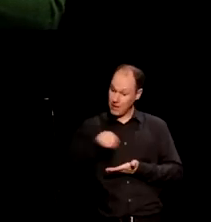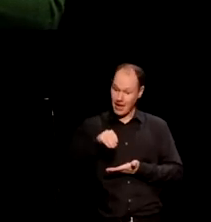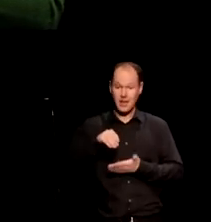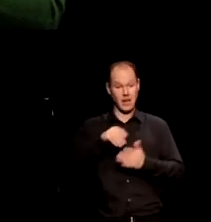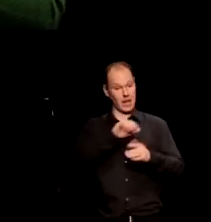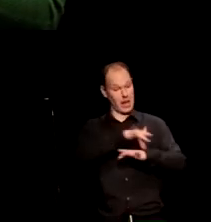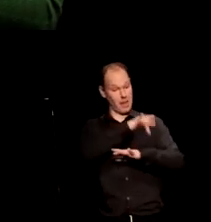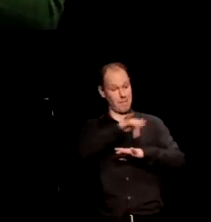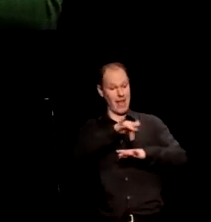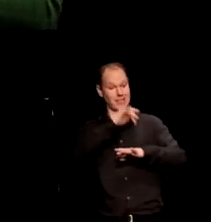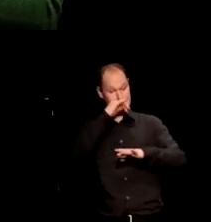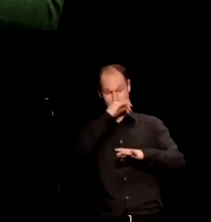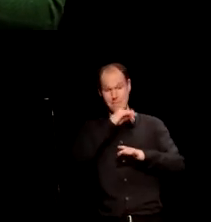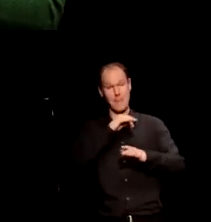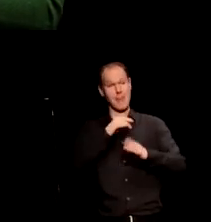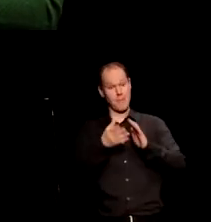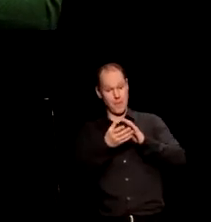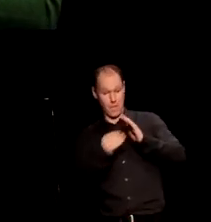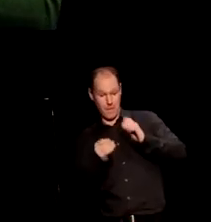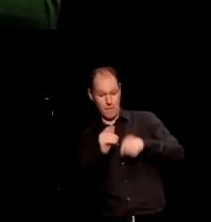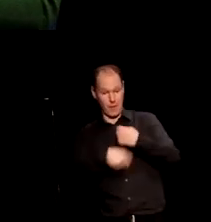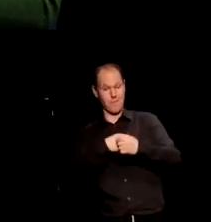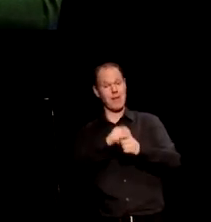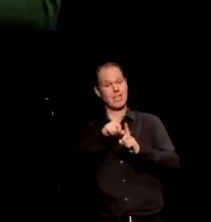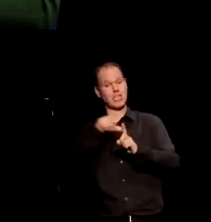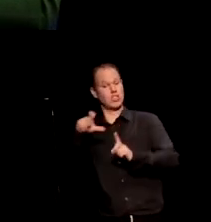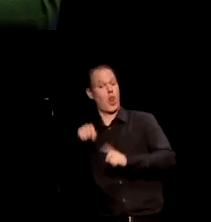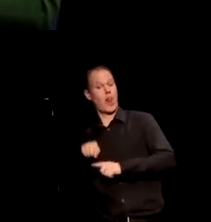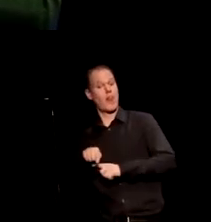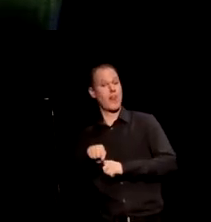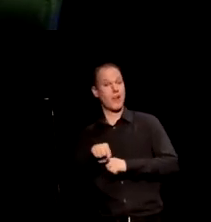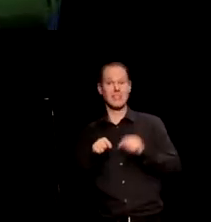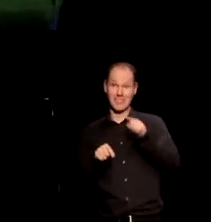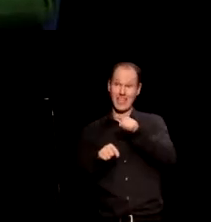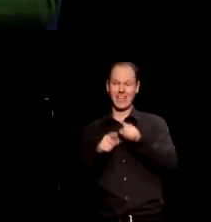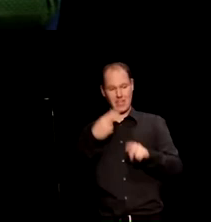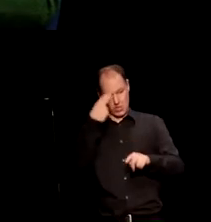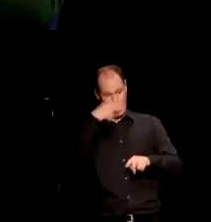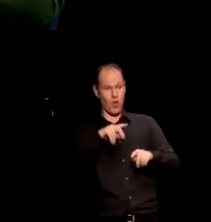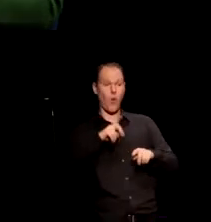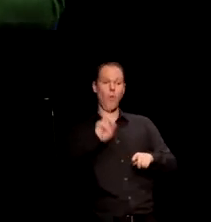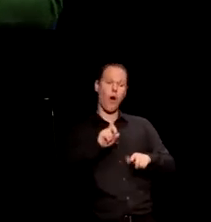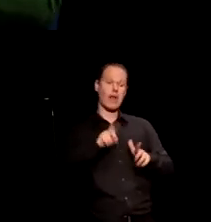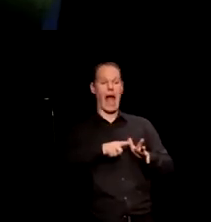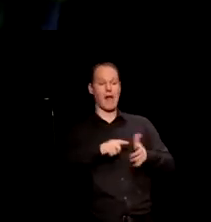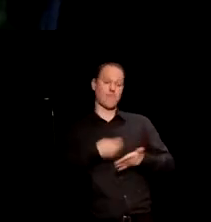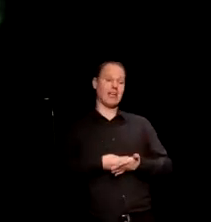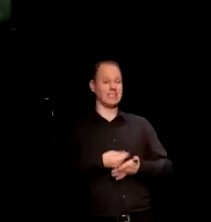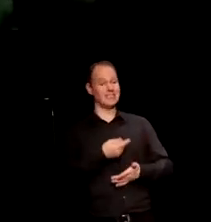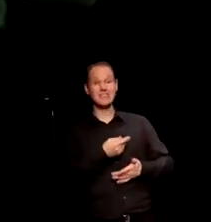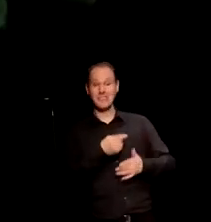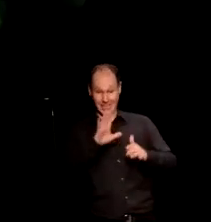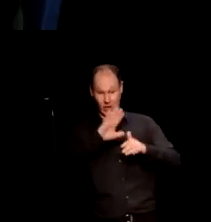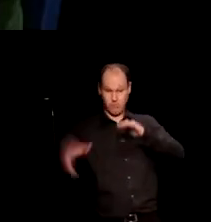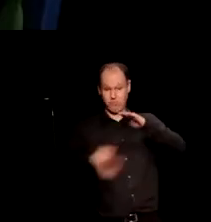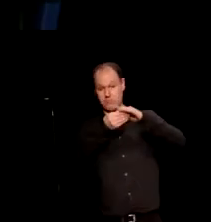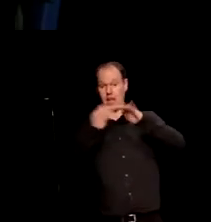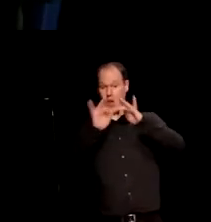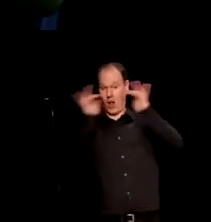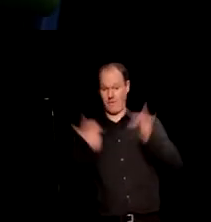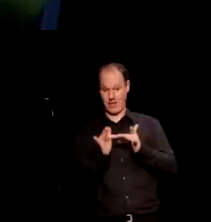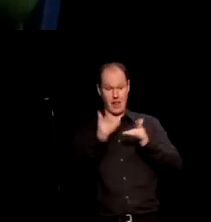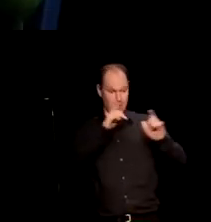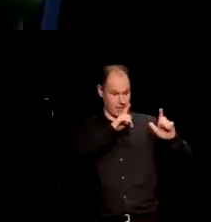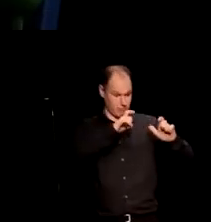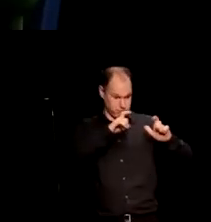plays, which are included in the Lord Chamberlain's plays, and At What a Price is one of them. So you can now read the whole thing online. It's the manuscript, it's